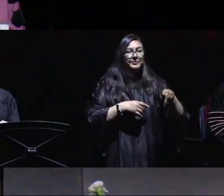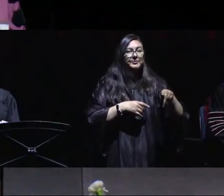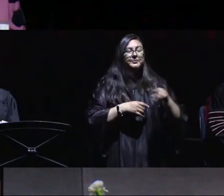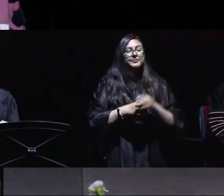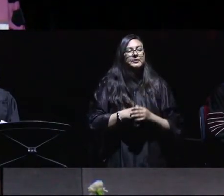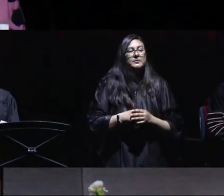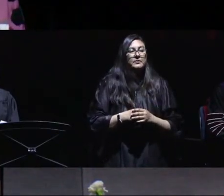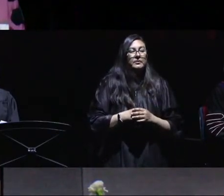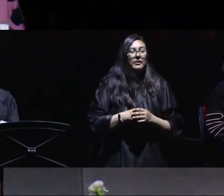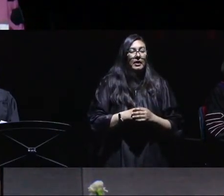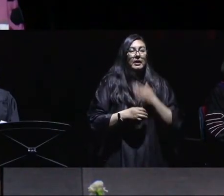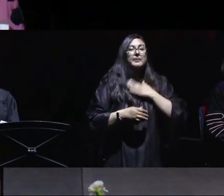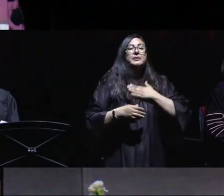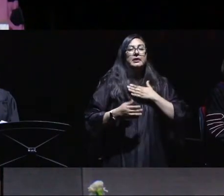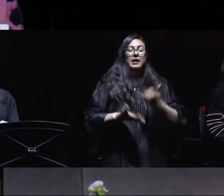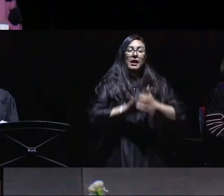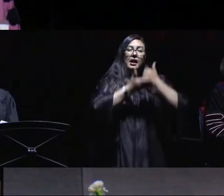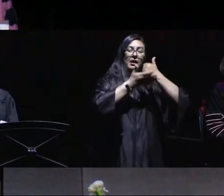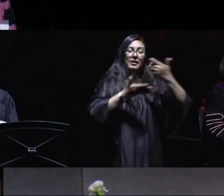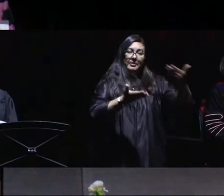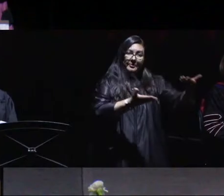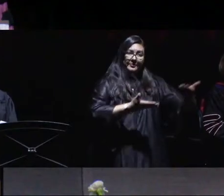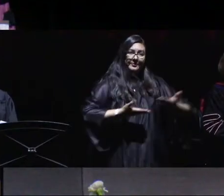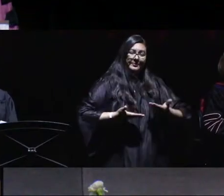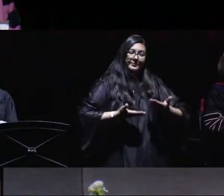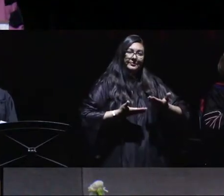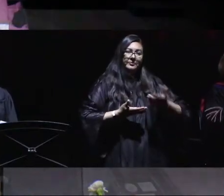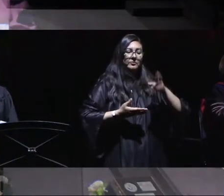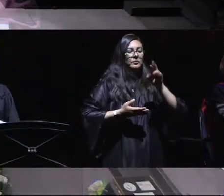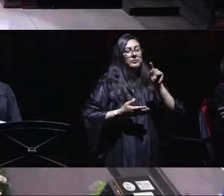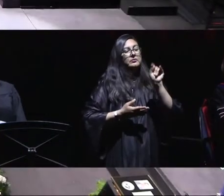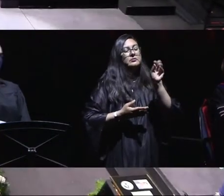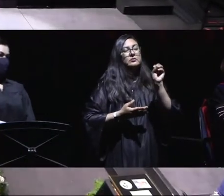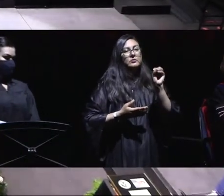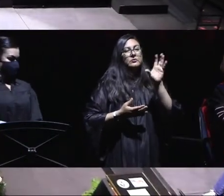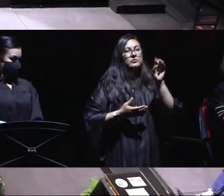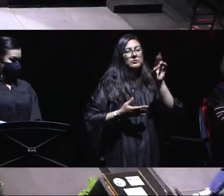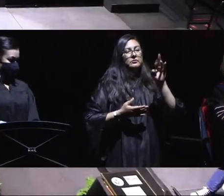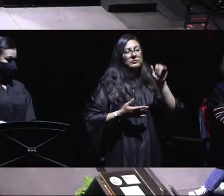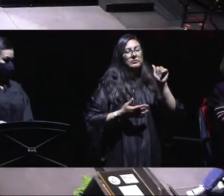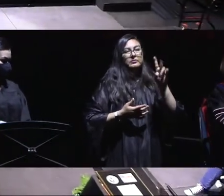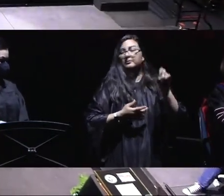Paso. Please help me welcome Dr. Roberto Coronado.